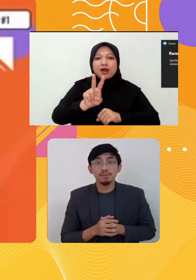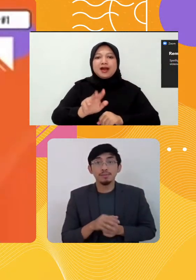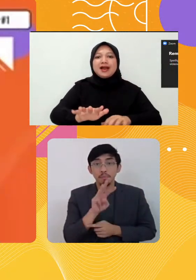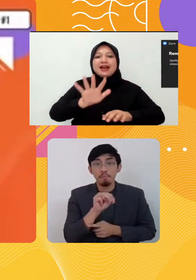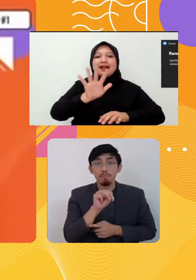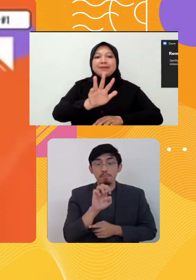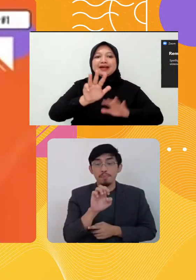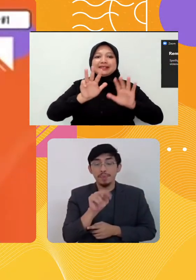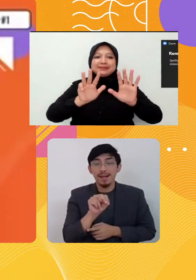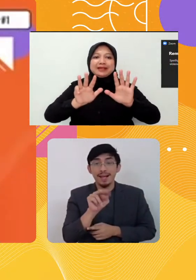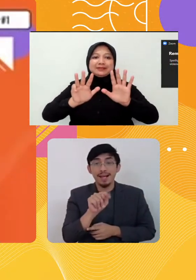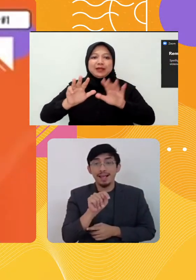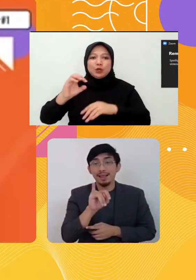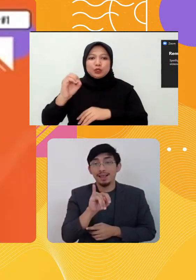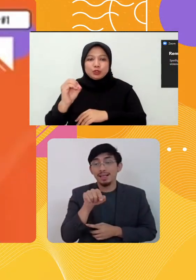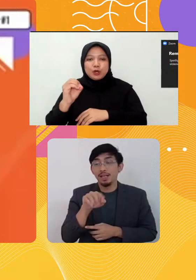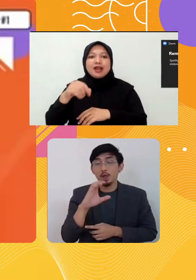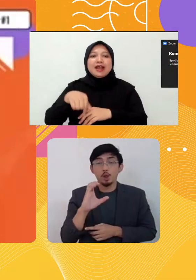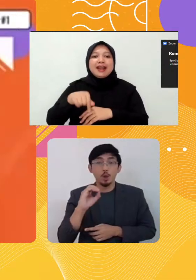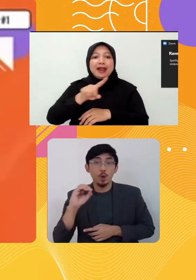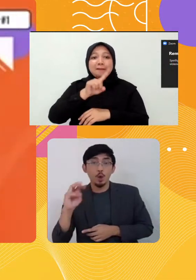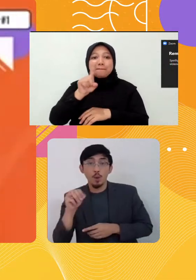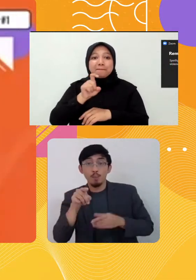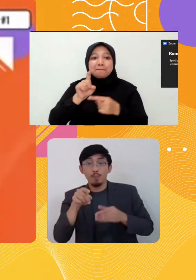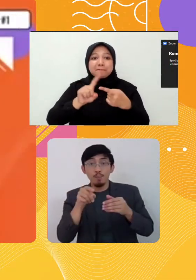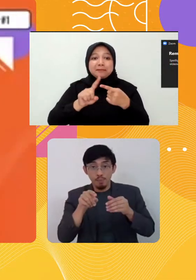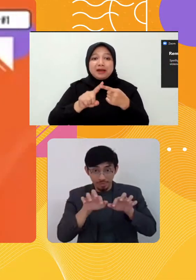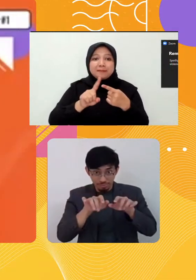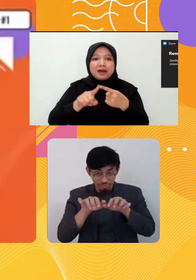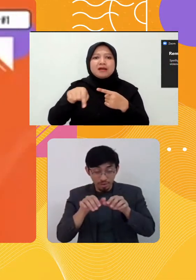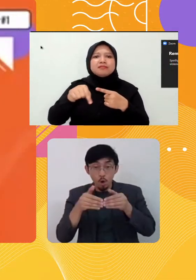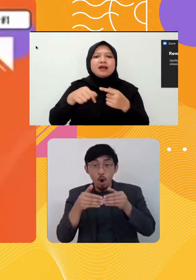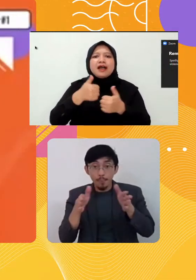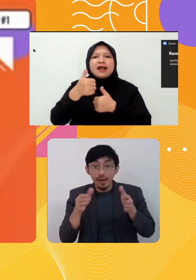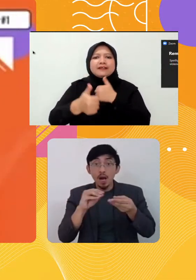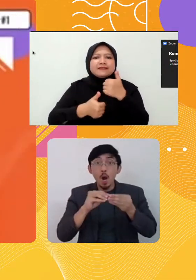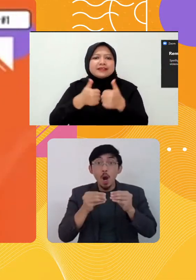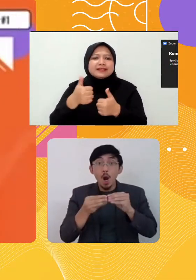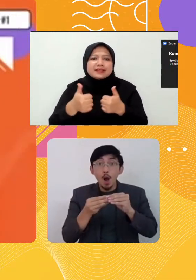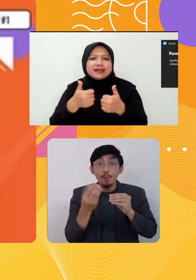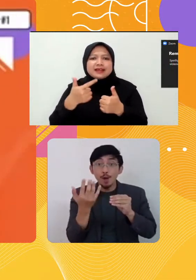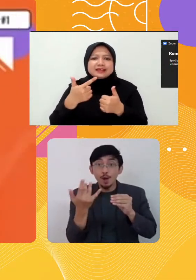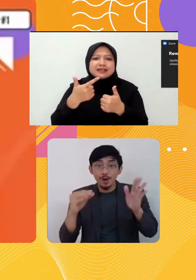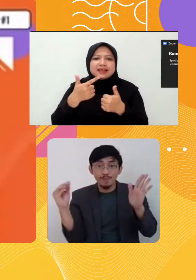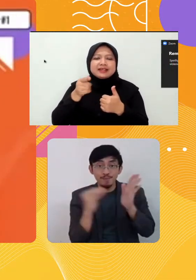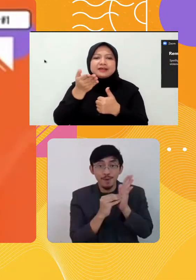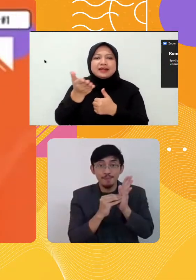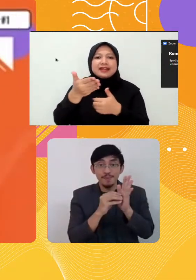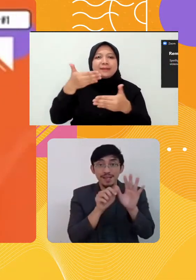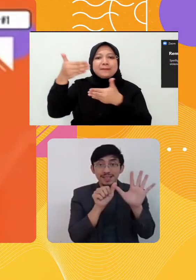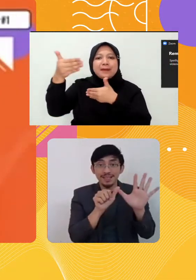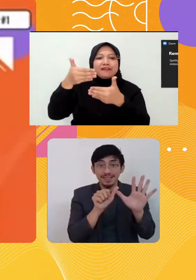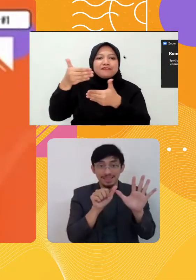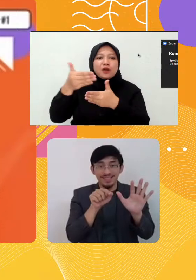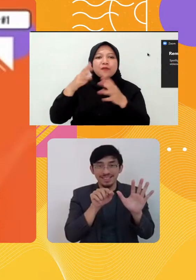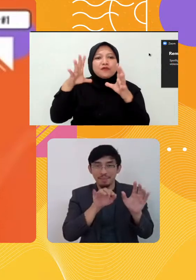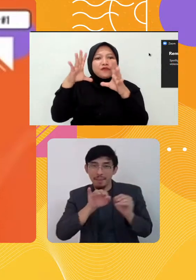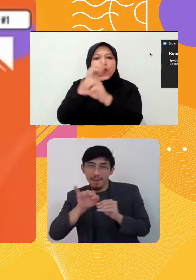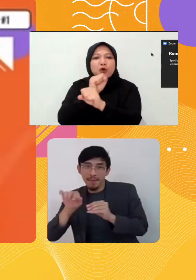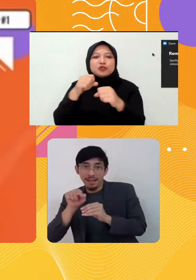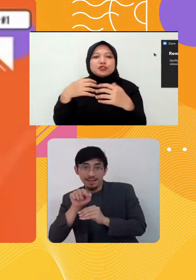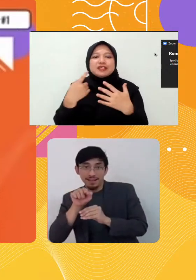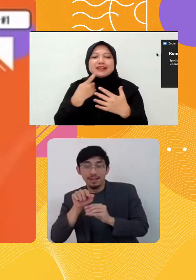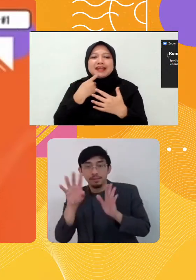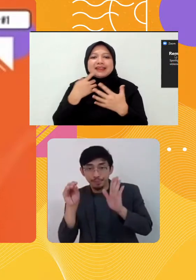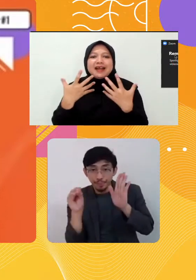are focusing on today, and we work to engage to our members.